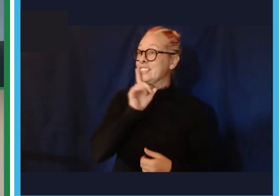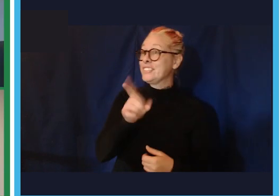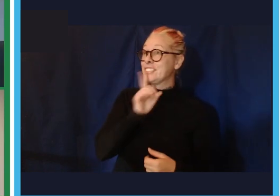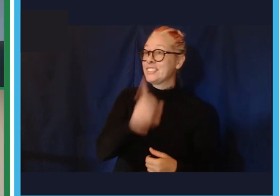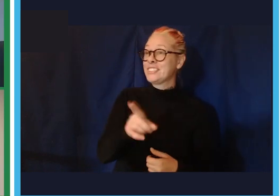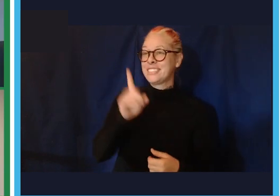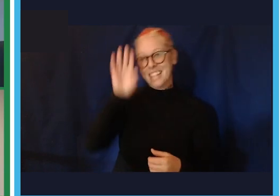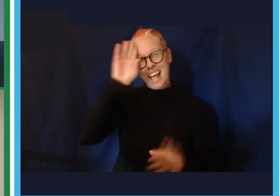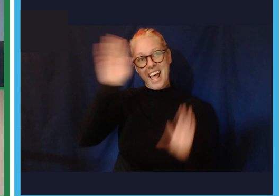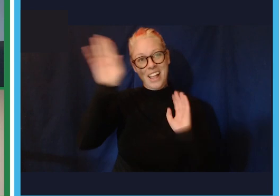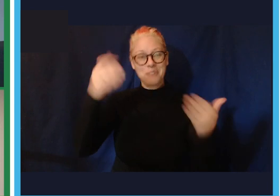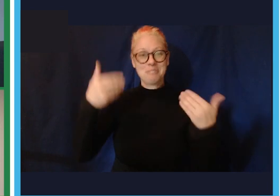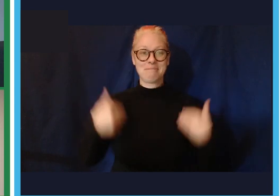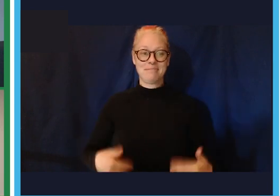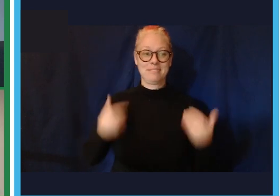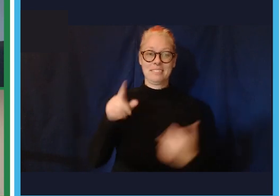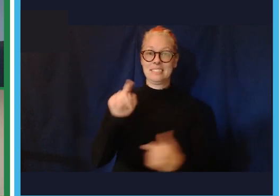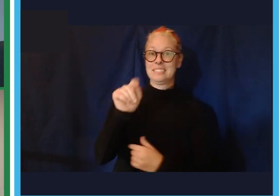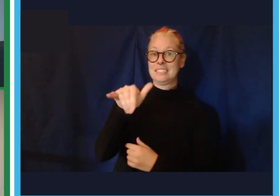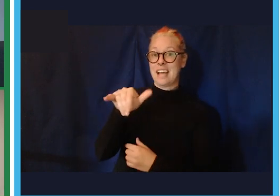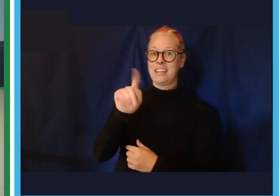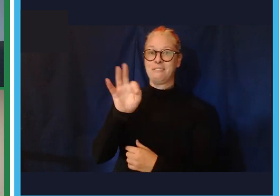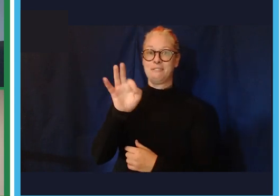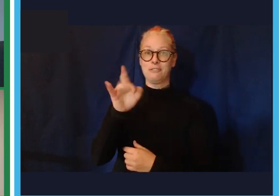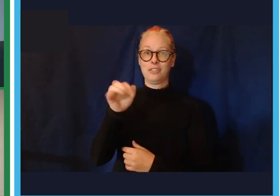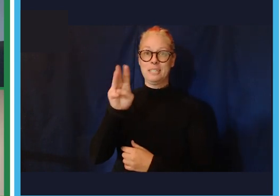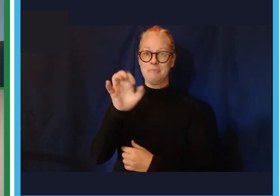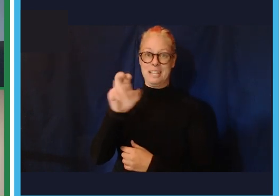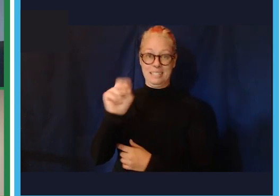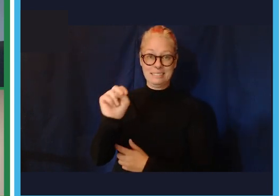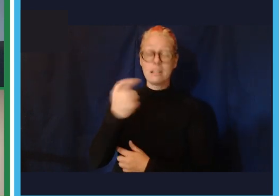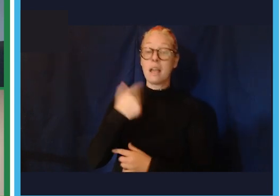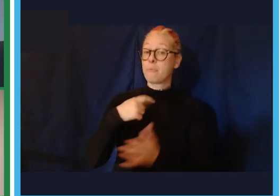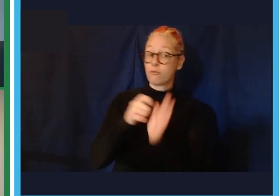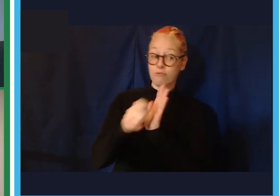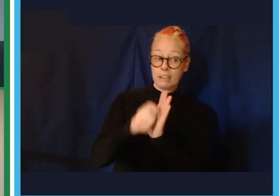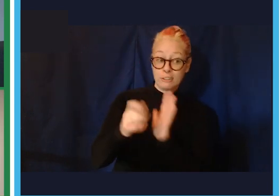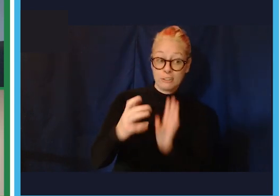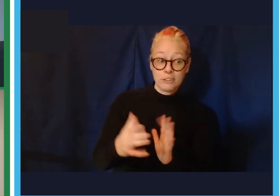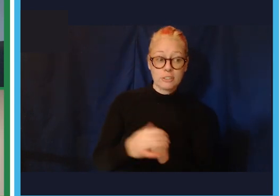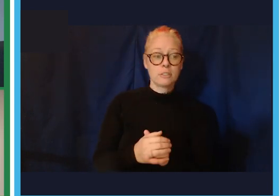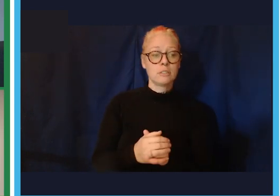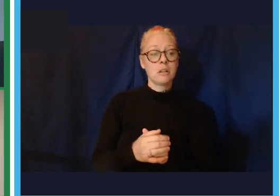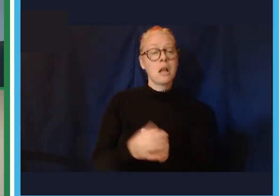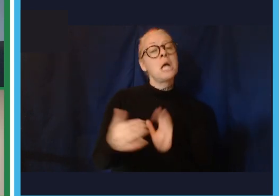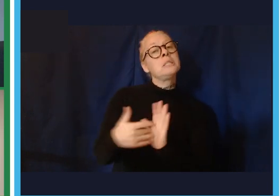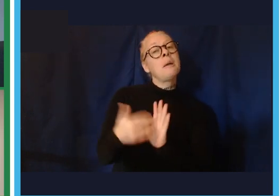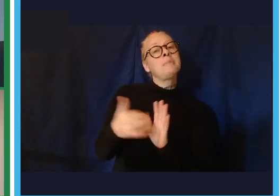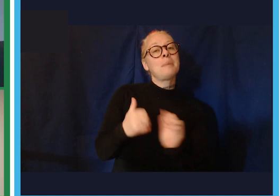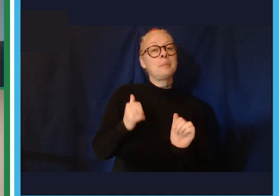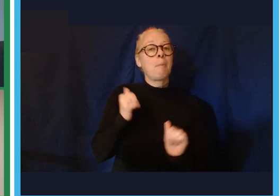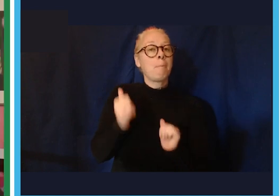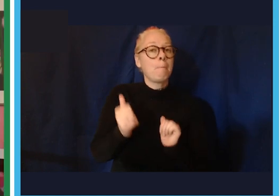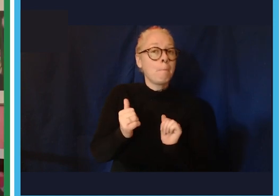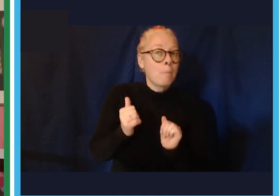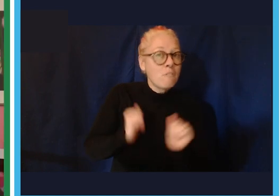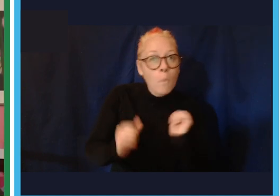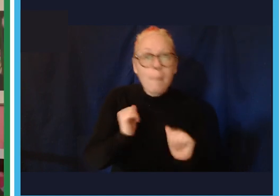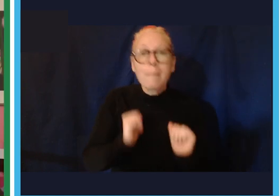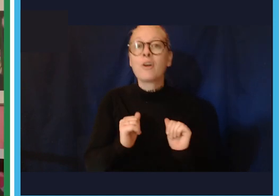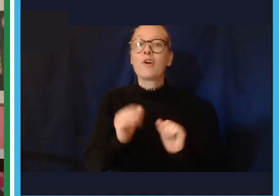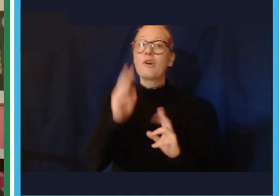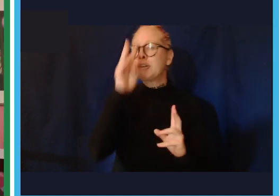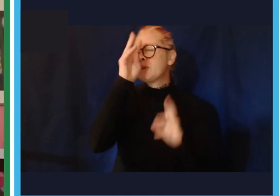yourself and who you are and what you're doing now. Absolutely. Hello, everyone. My name is Ty Freedman. I'm a